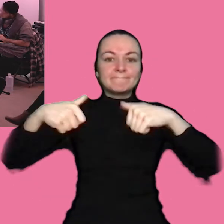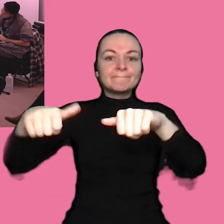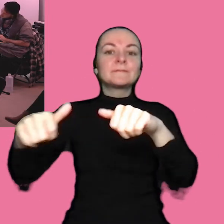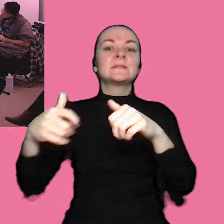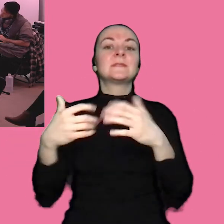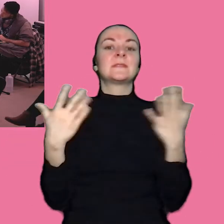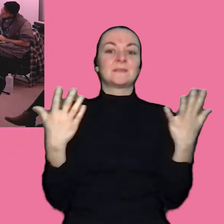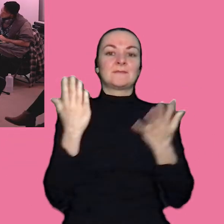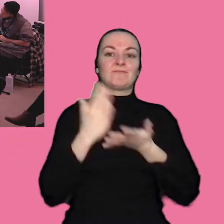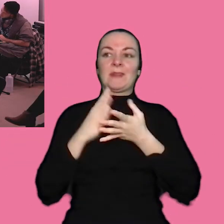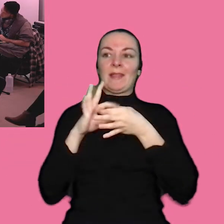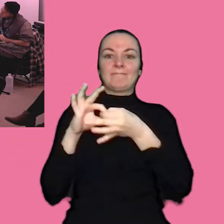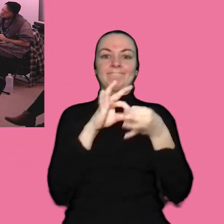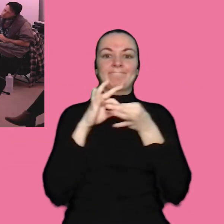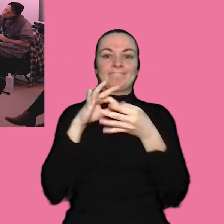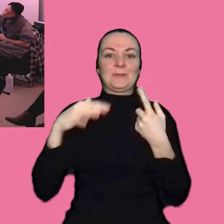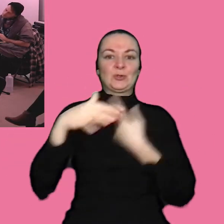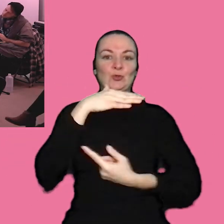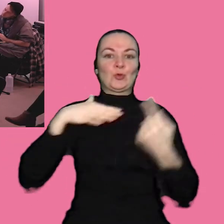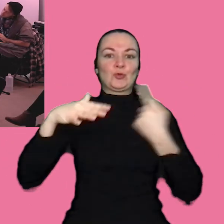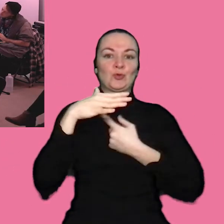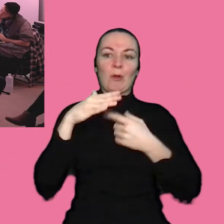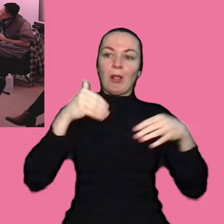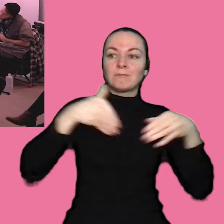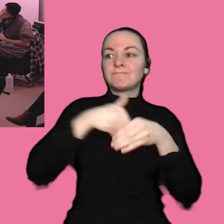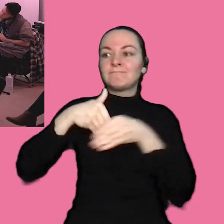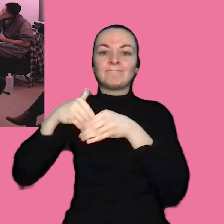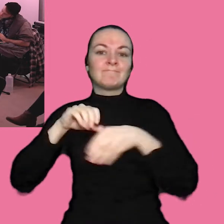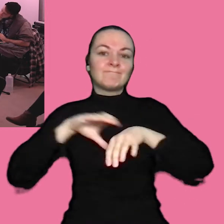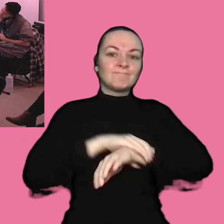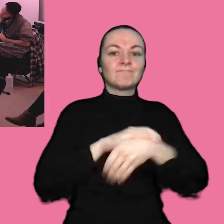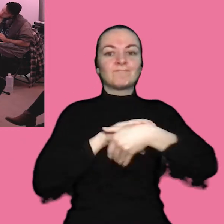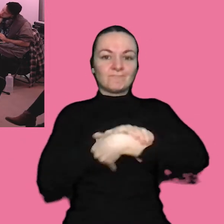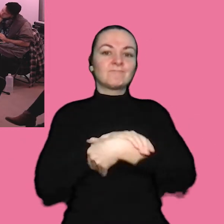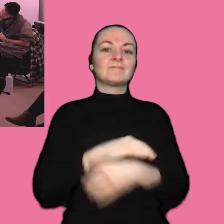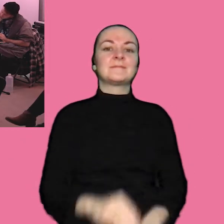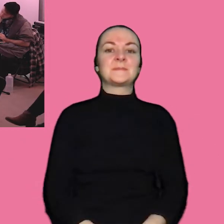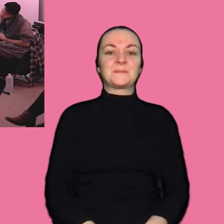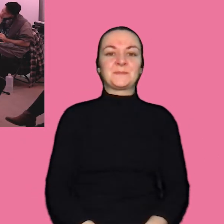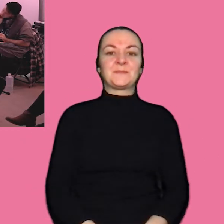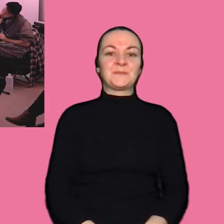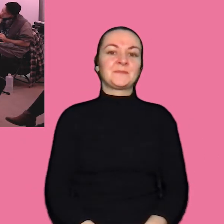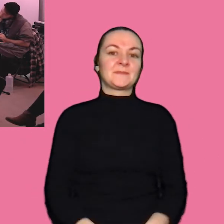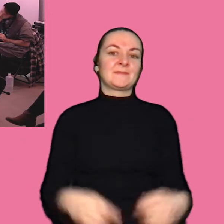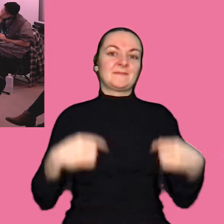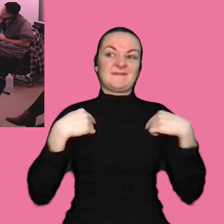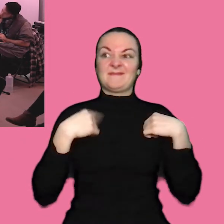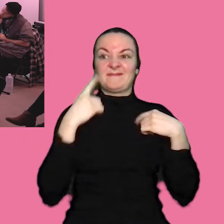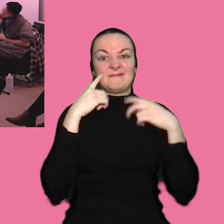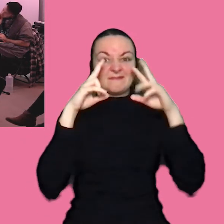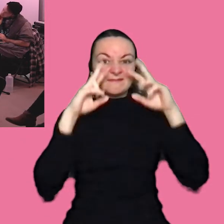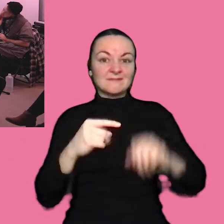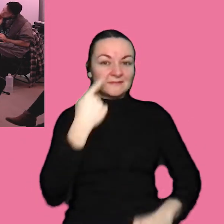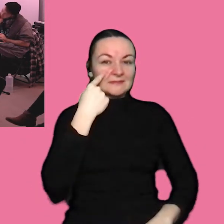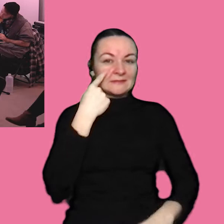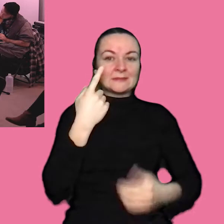change, but with a very socially engaged and participatory practice. Really